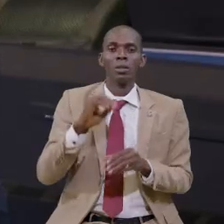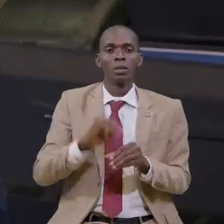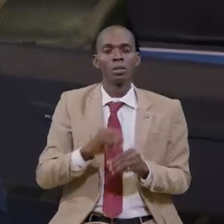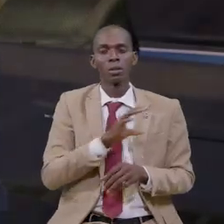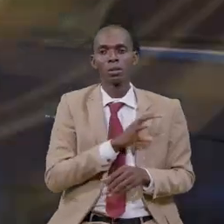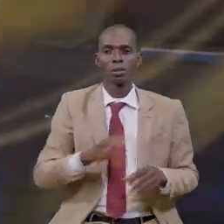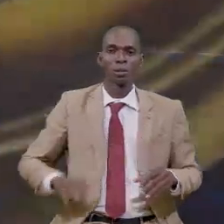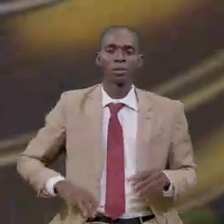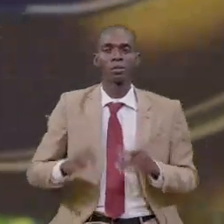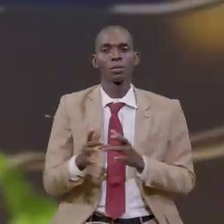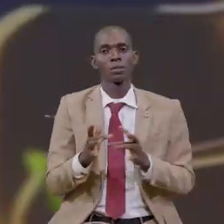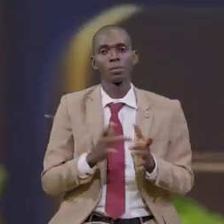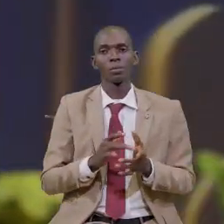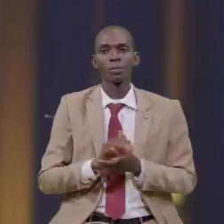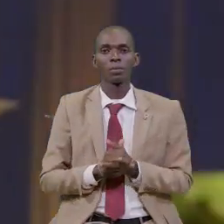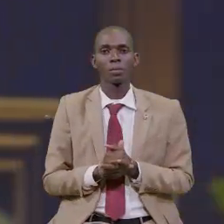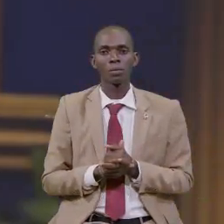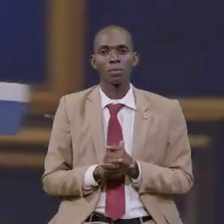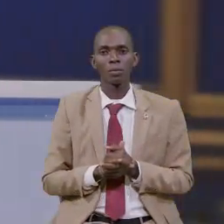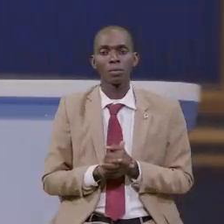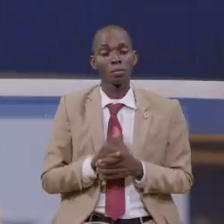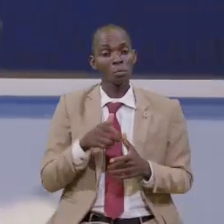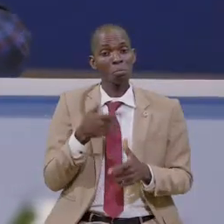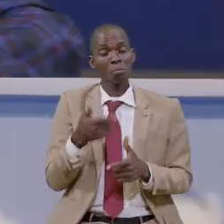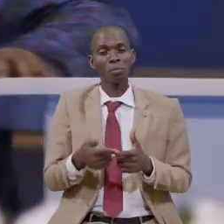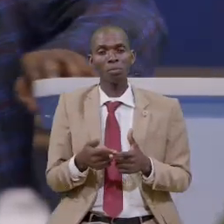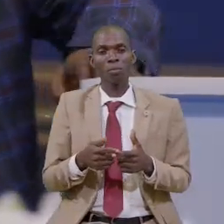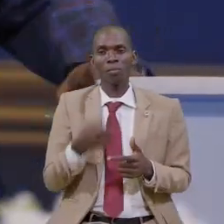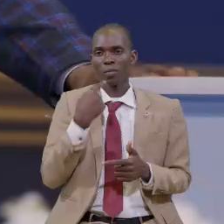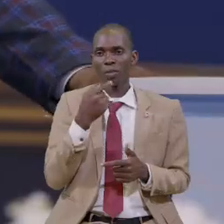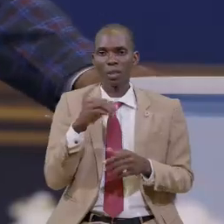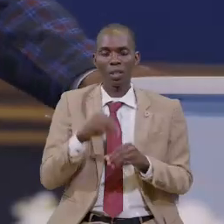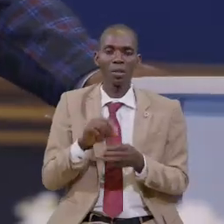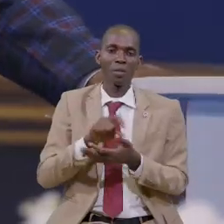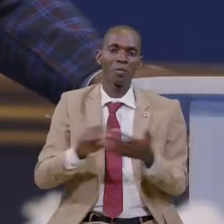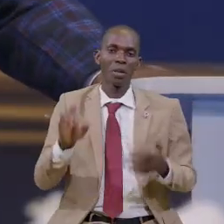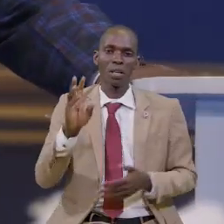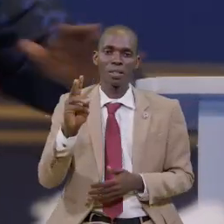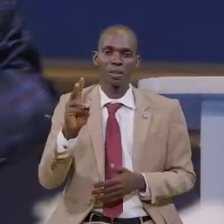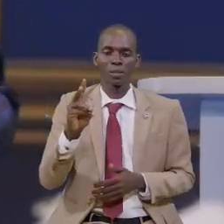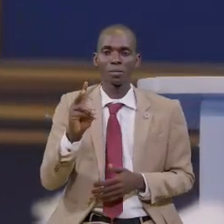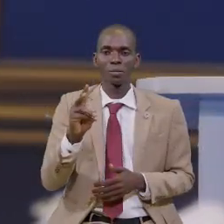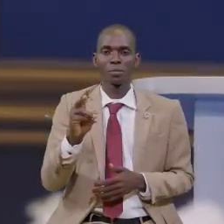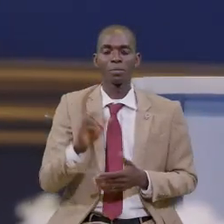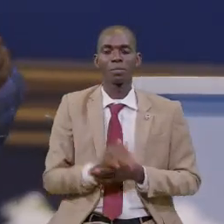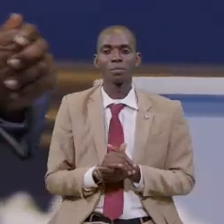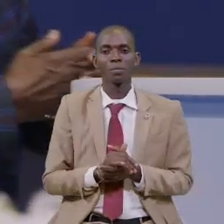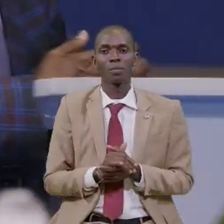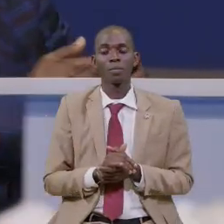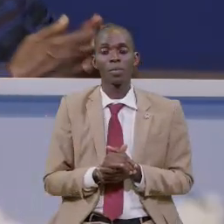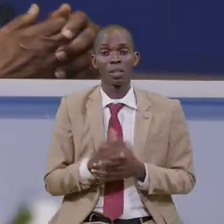Christ. Then he tells us in verse 16. In verse 16, he now